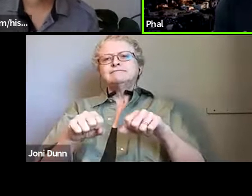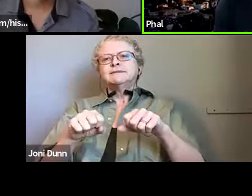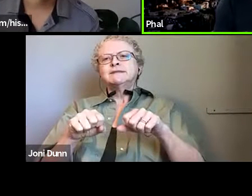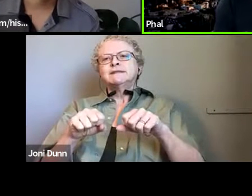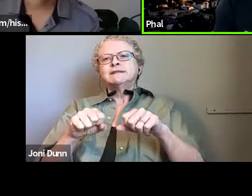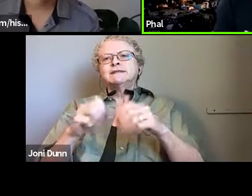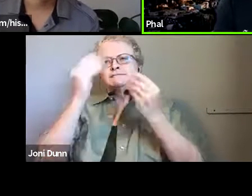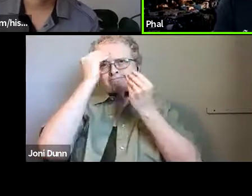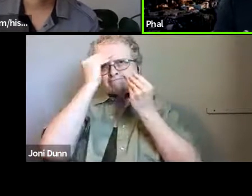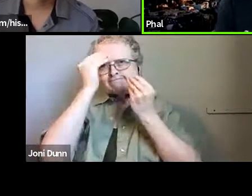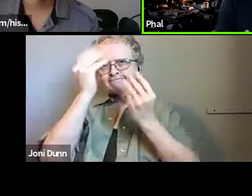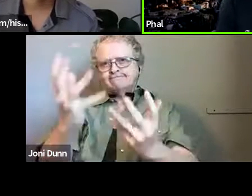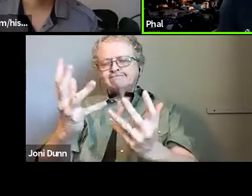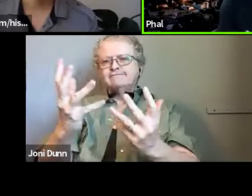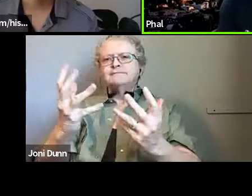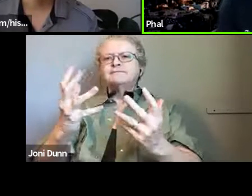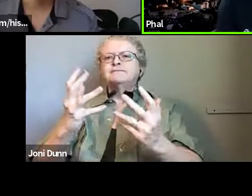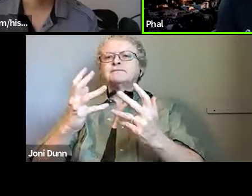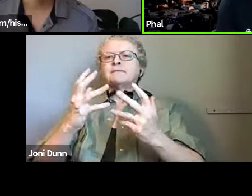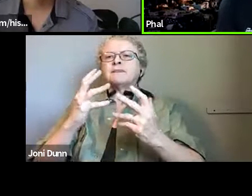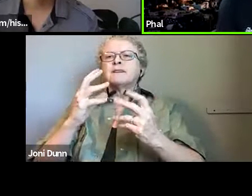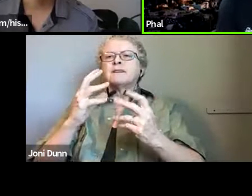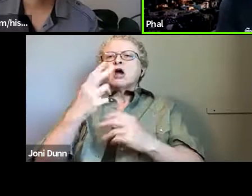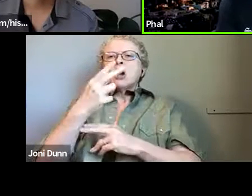Let's distinguish harms from crimes.